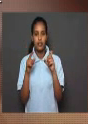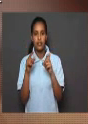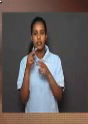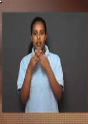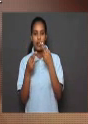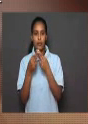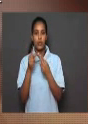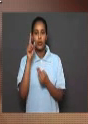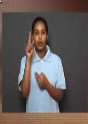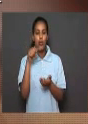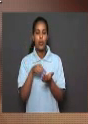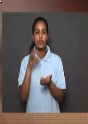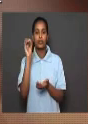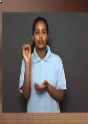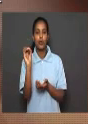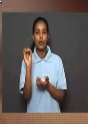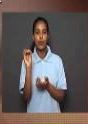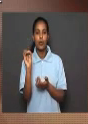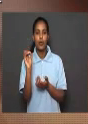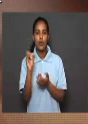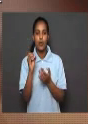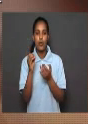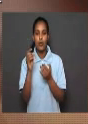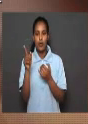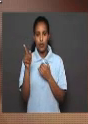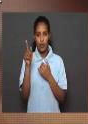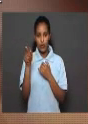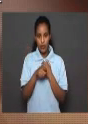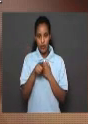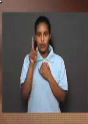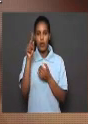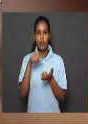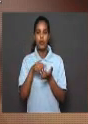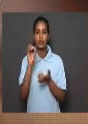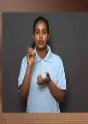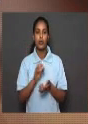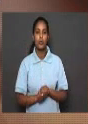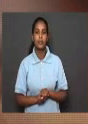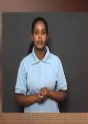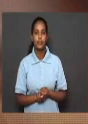times 1.0 over 1.0.